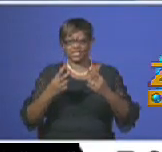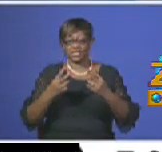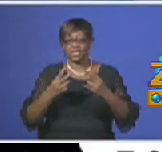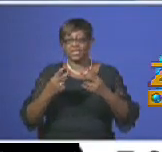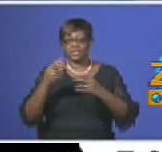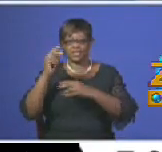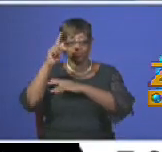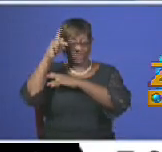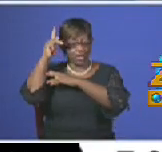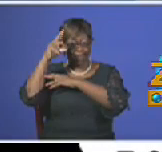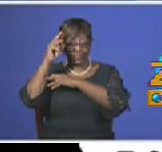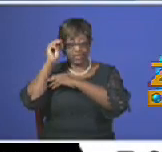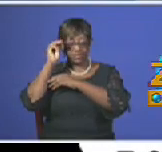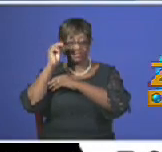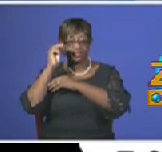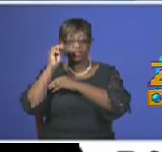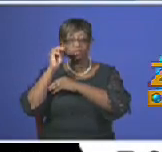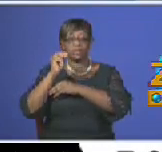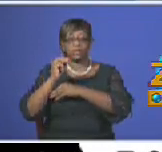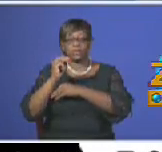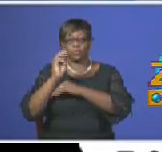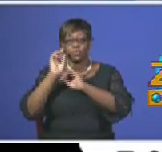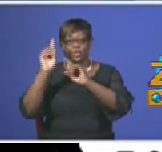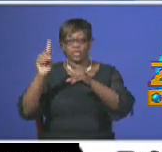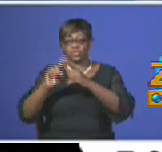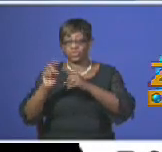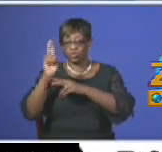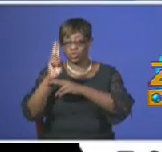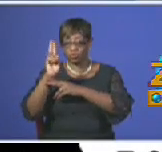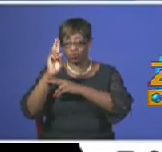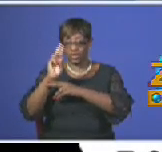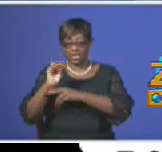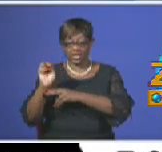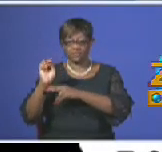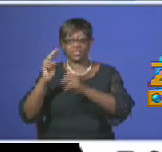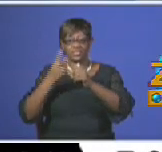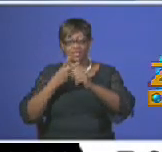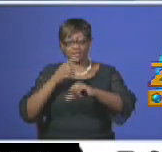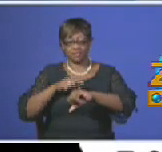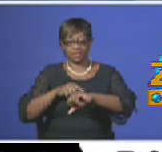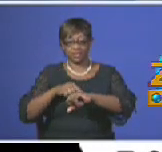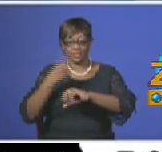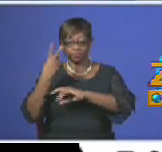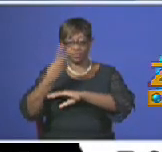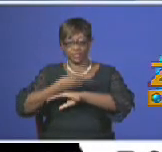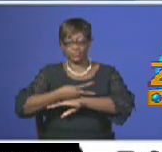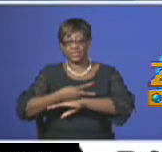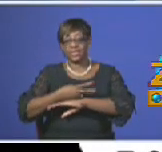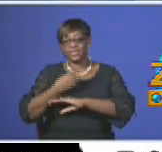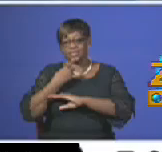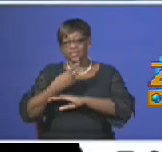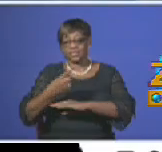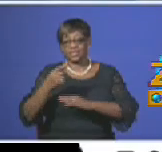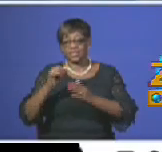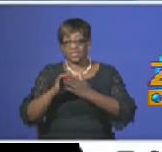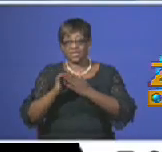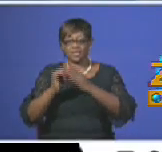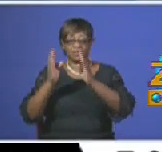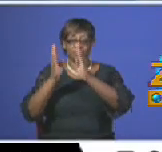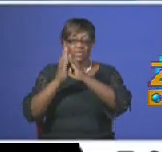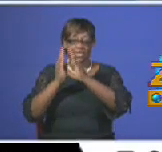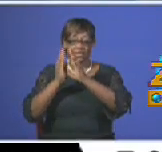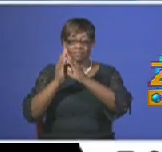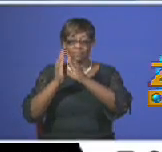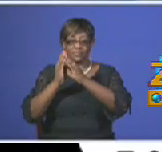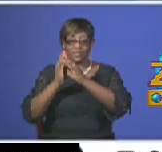addressing the United Nations General Assembly for the second time in 3 days. This morning, he joined his CARICOM colleagues at the UN meeting